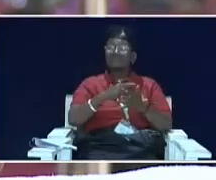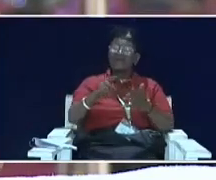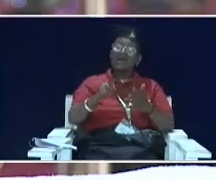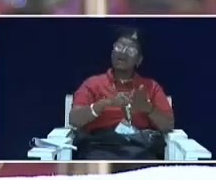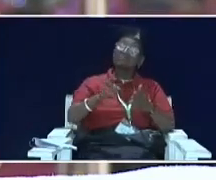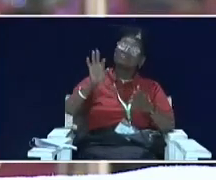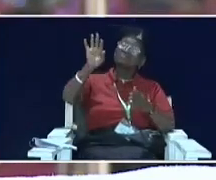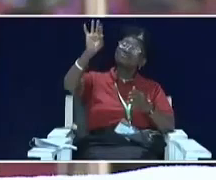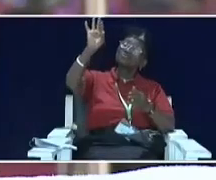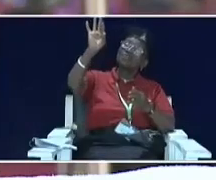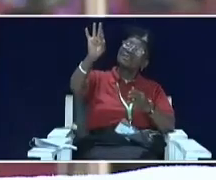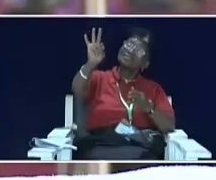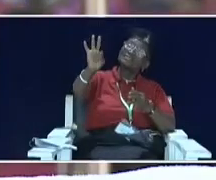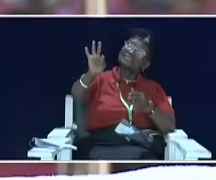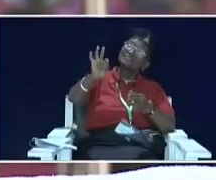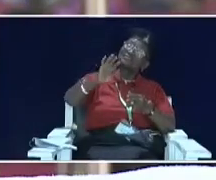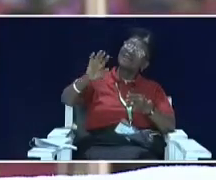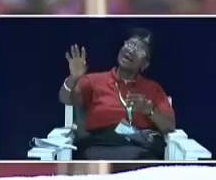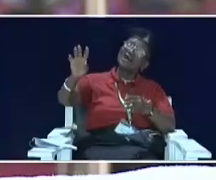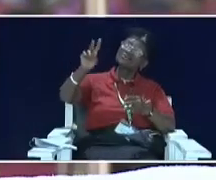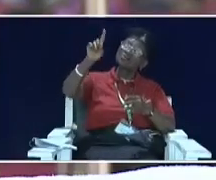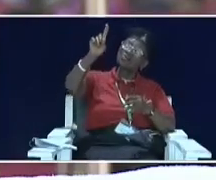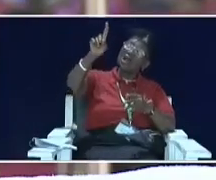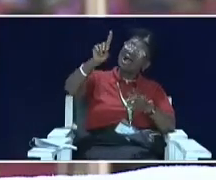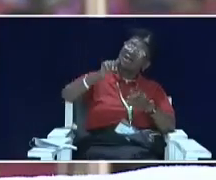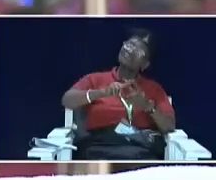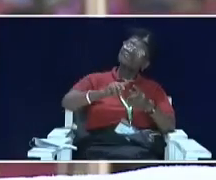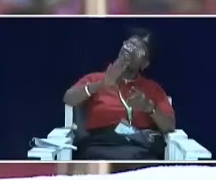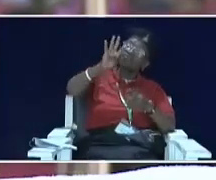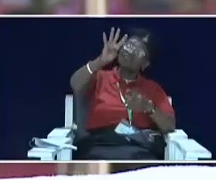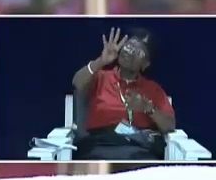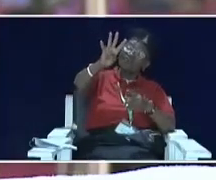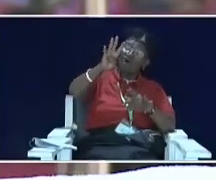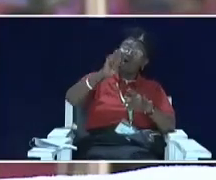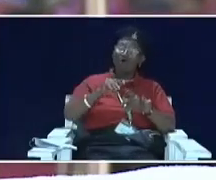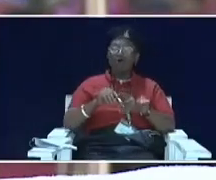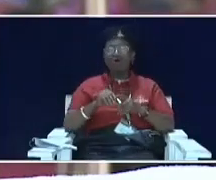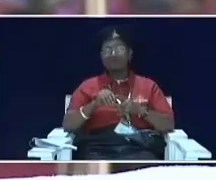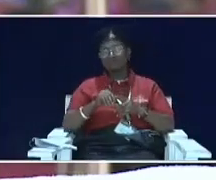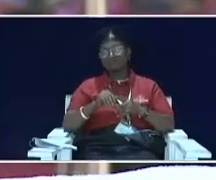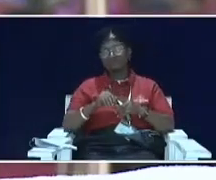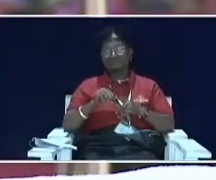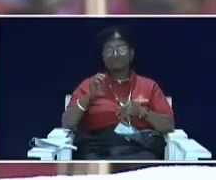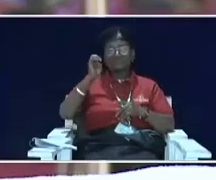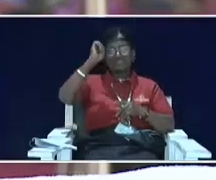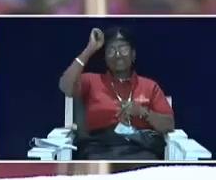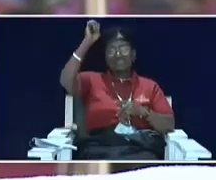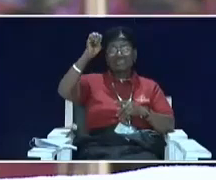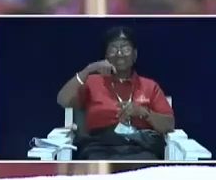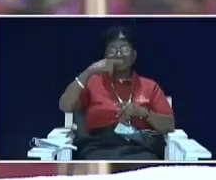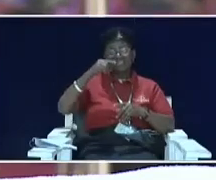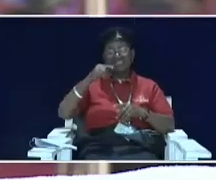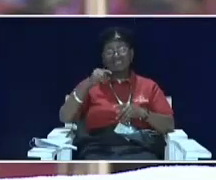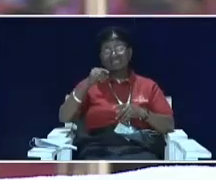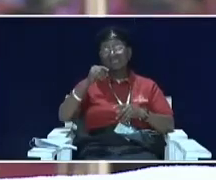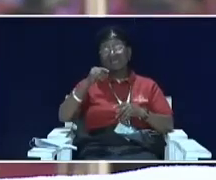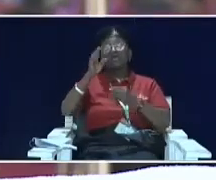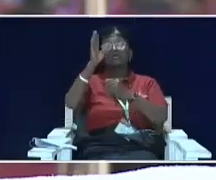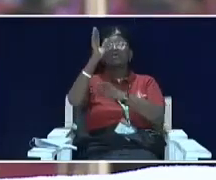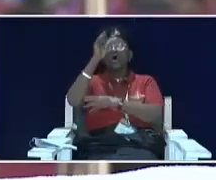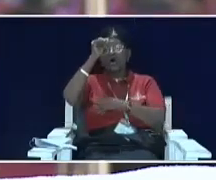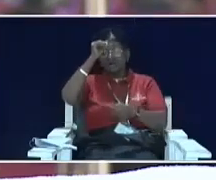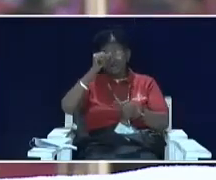verse 1 to 4. Psalm 20, verse 1 to 4. It says, God remembers